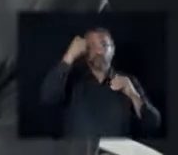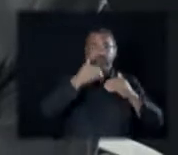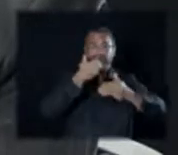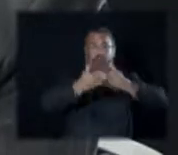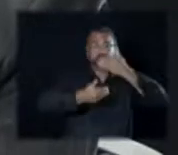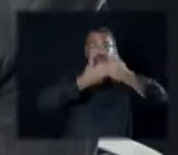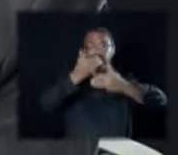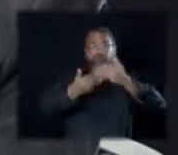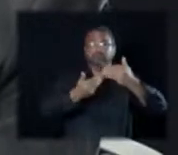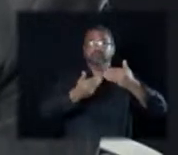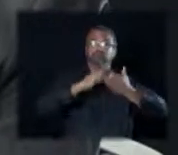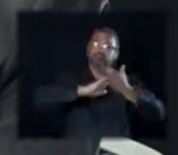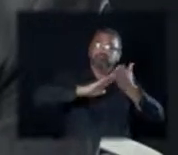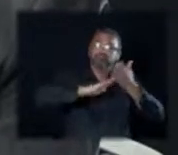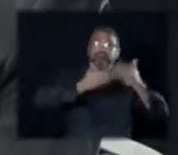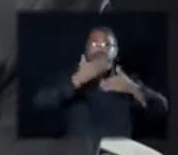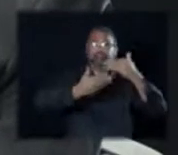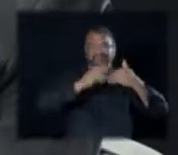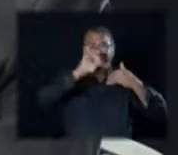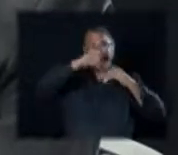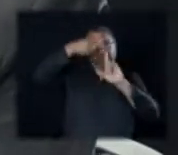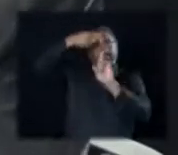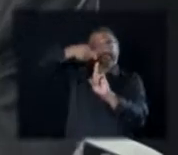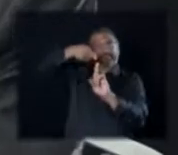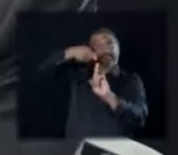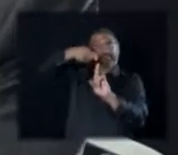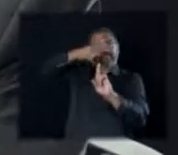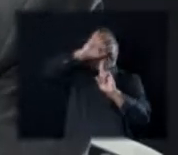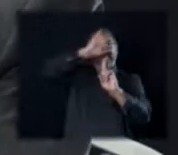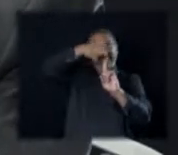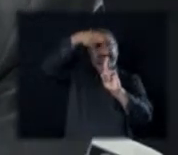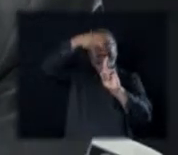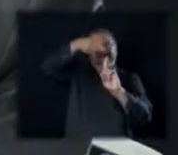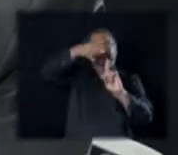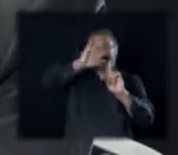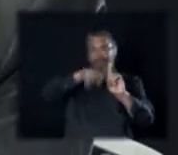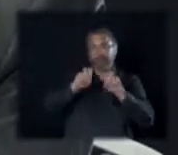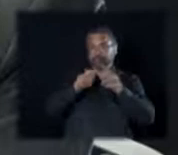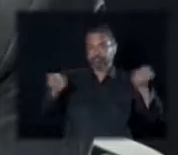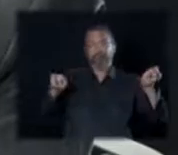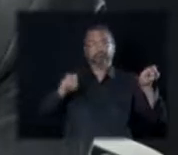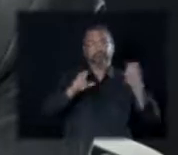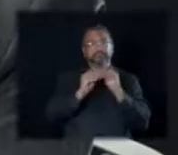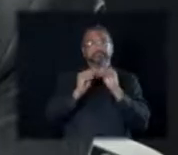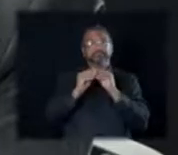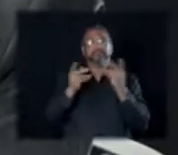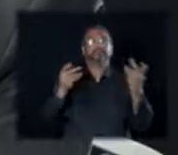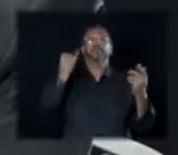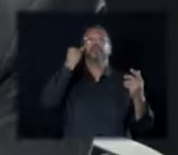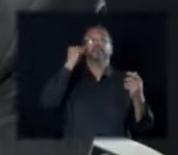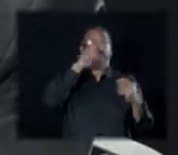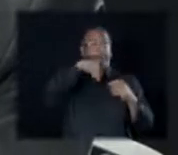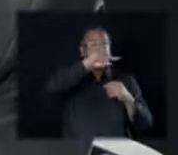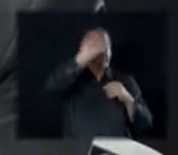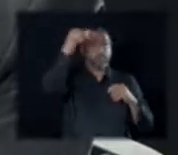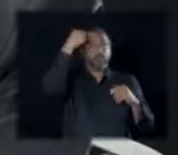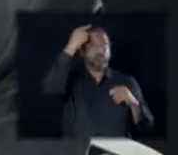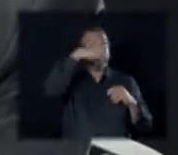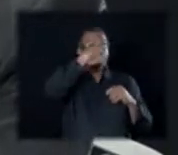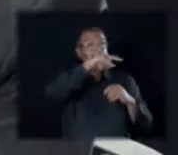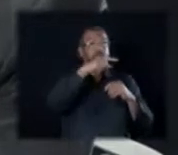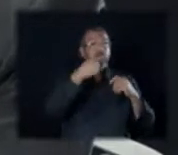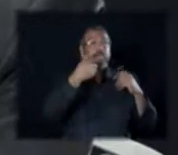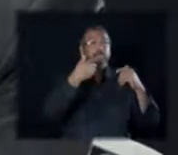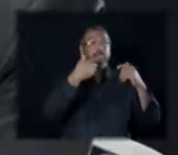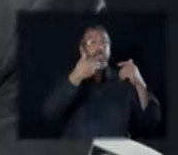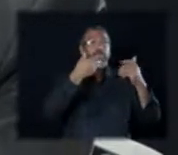and transparency. That's the fundamental principle of this meeting. Inasmuch as the